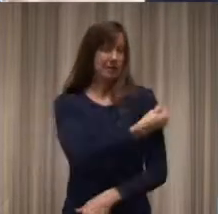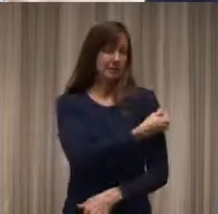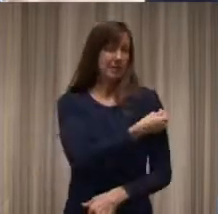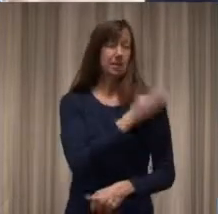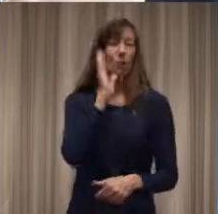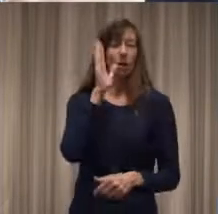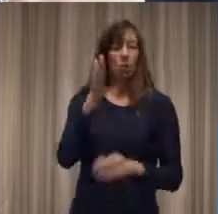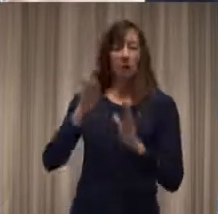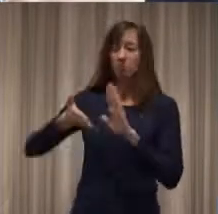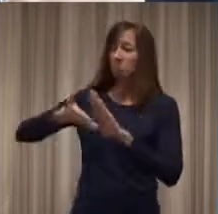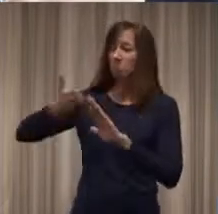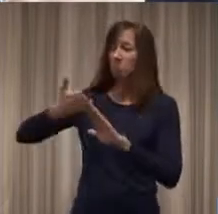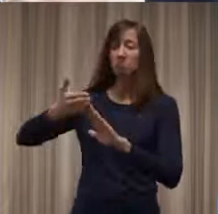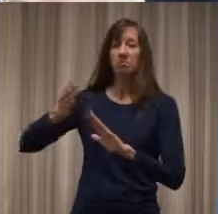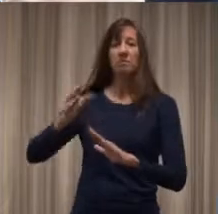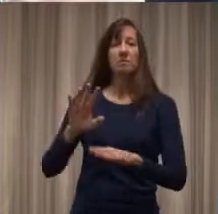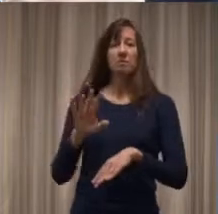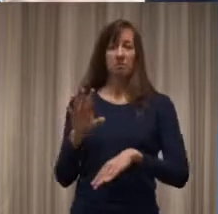hours a day,